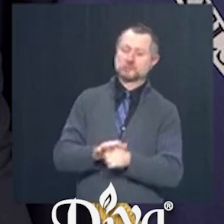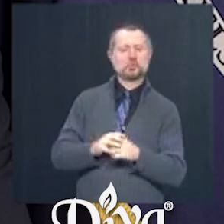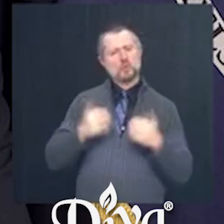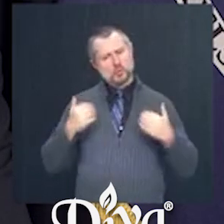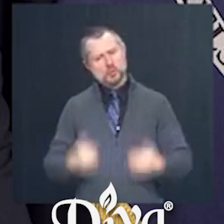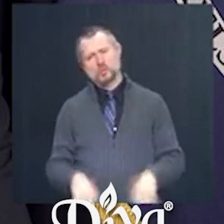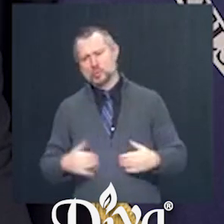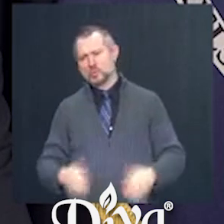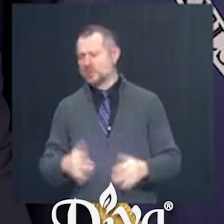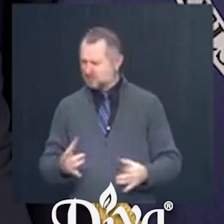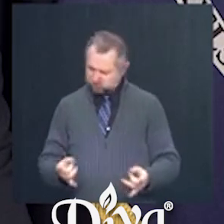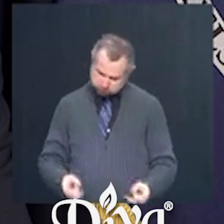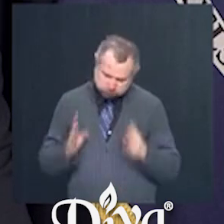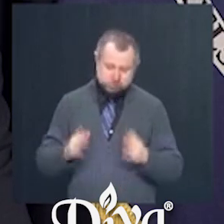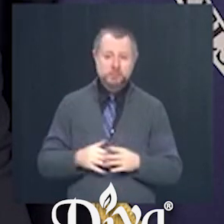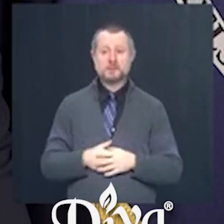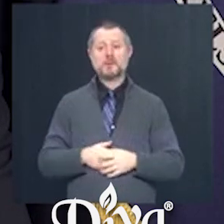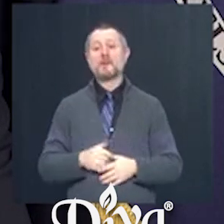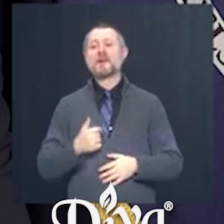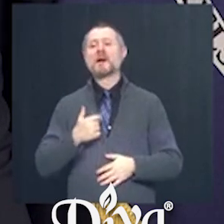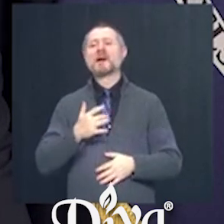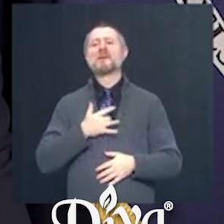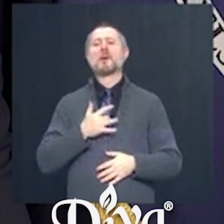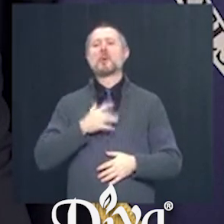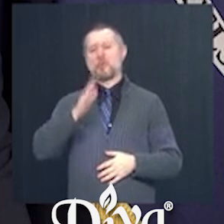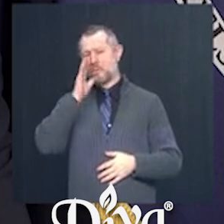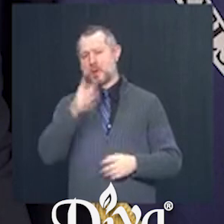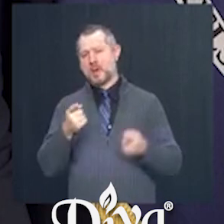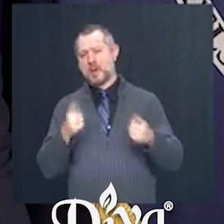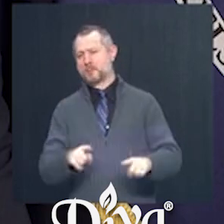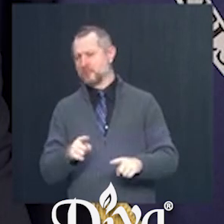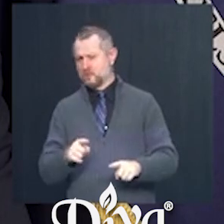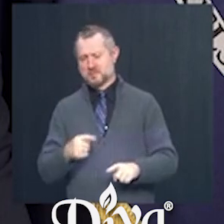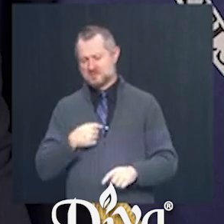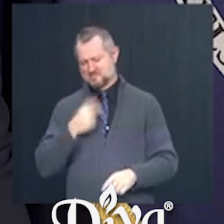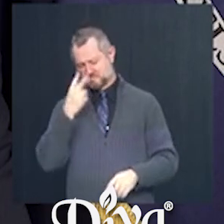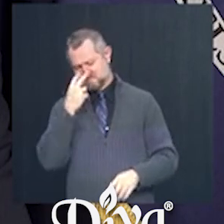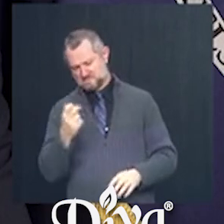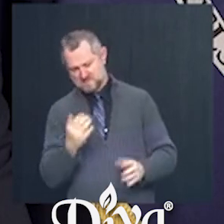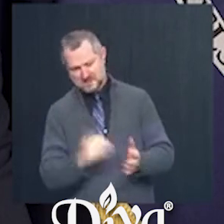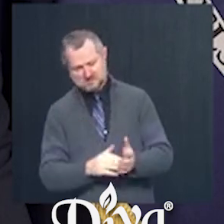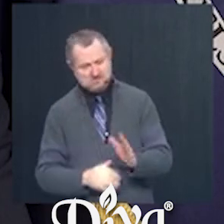I don't believe we get to that number of people in the hospitals again.